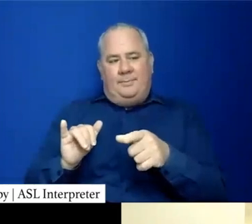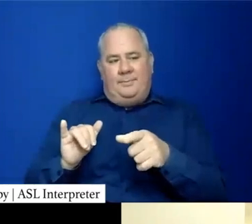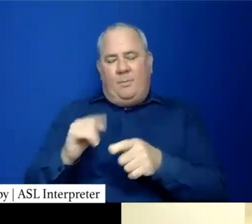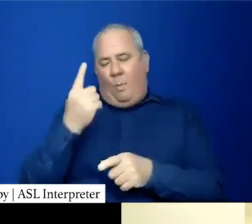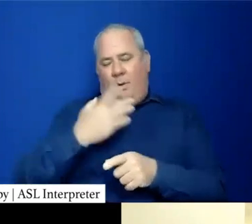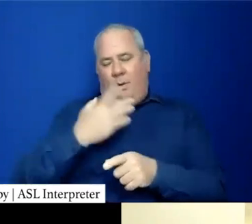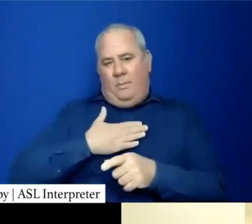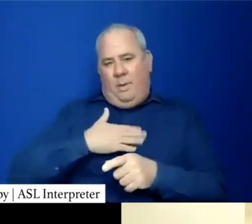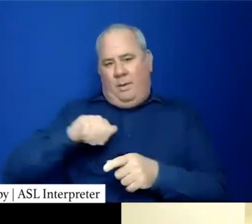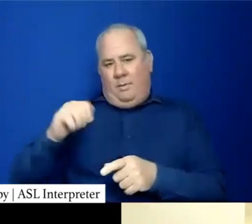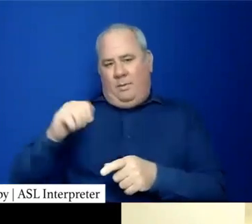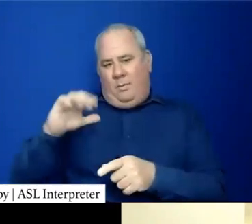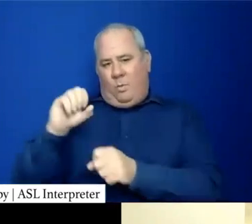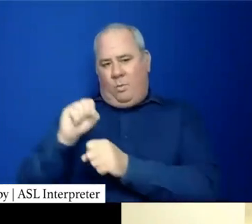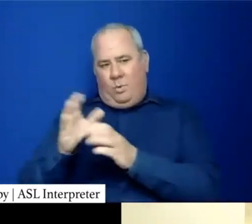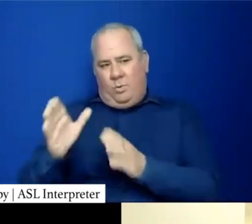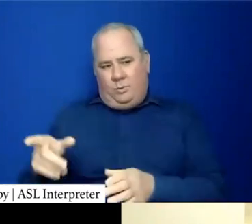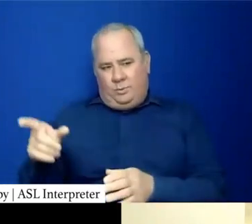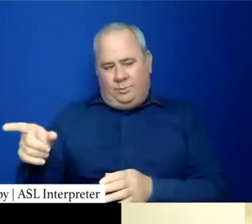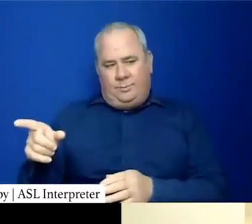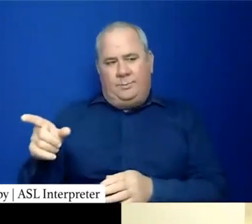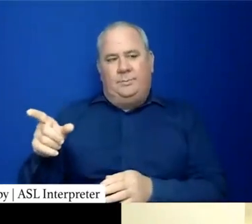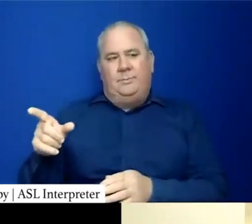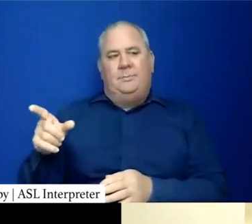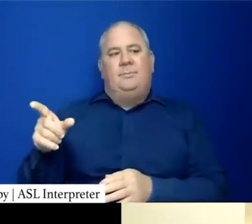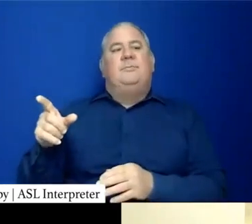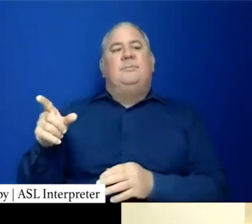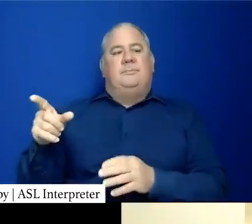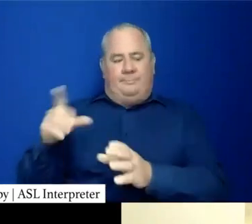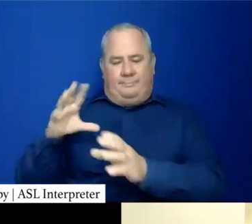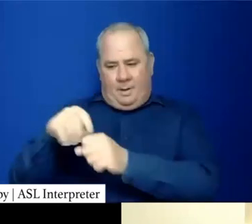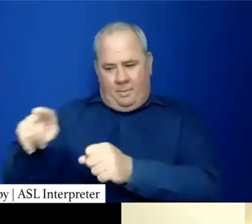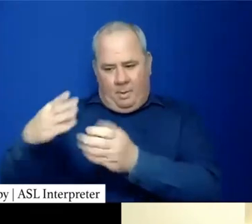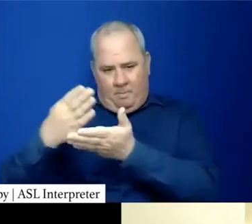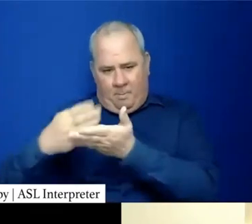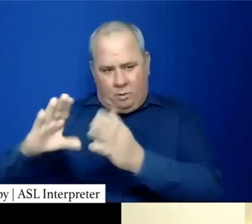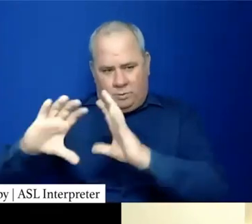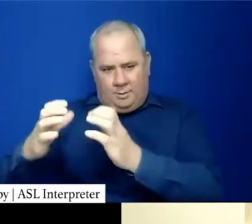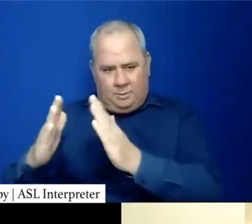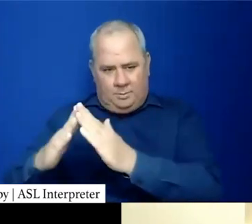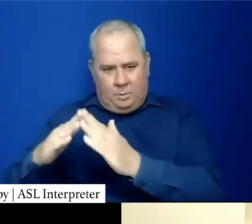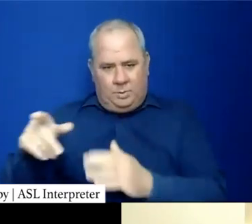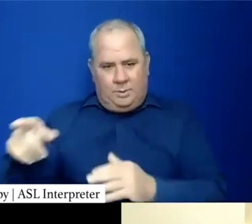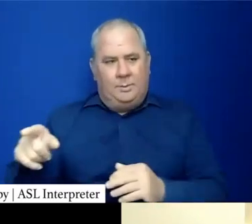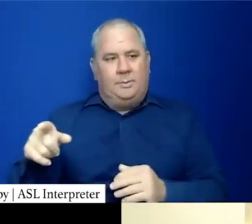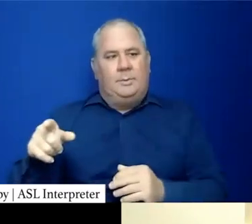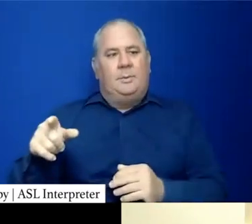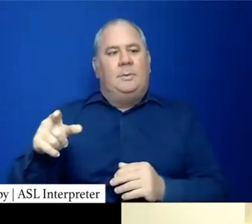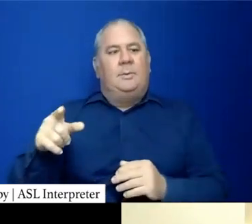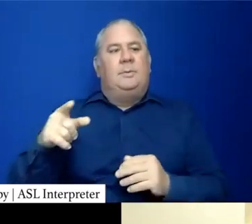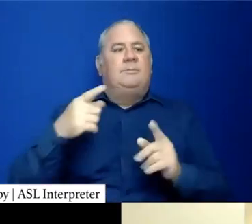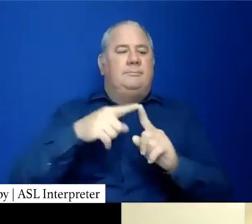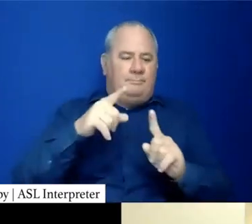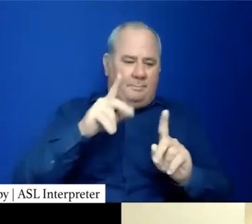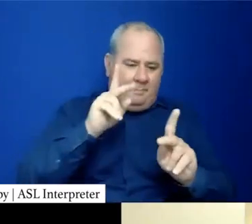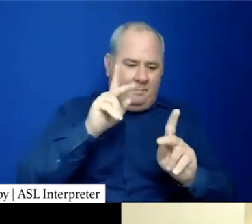disability community and other marginalized community, Black, Indigenous, and people of color, yeah, we've been